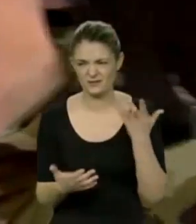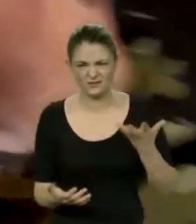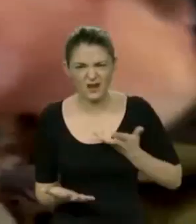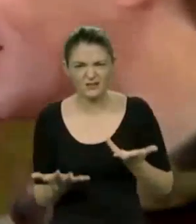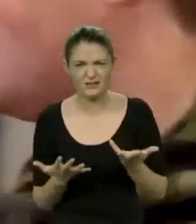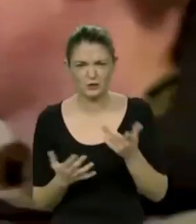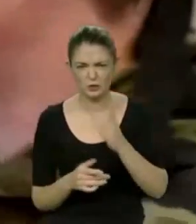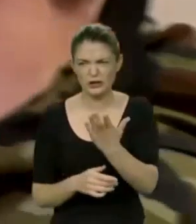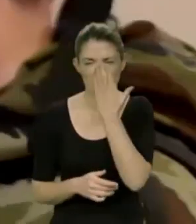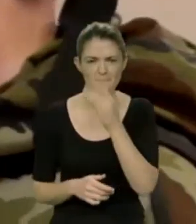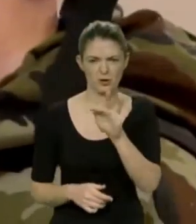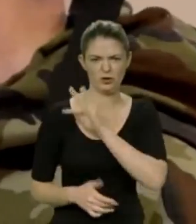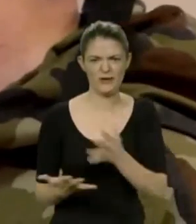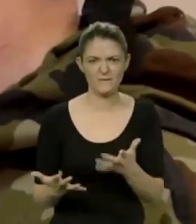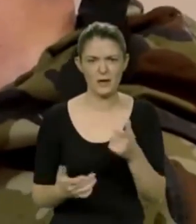It's deplorable.